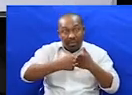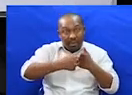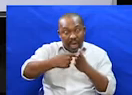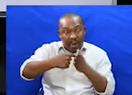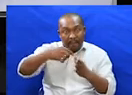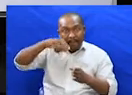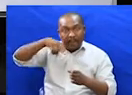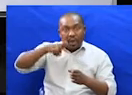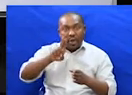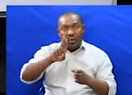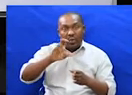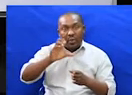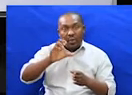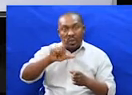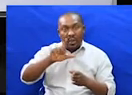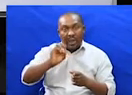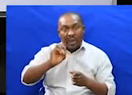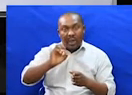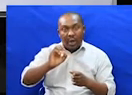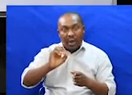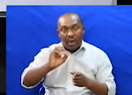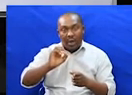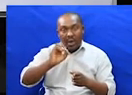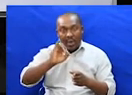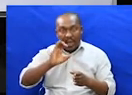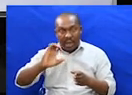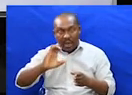nucleotide. So the nucleotide, my dear student,